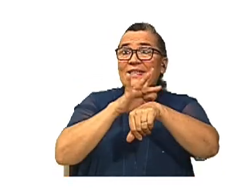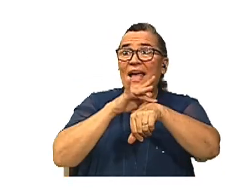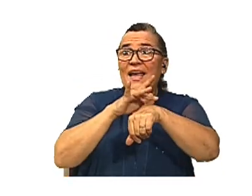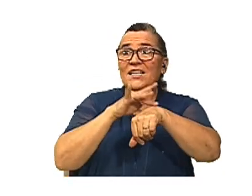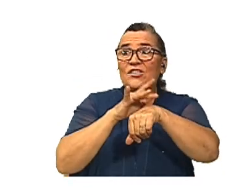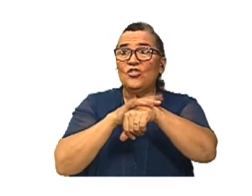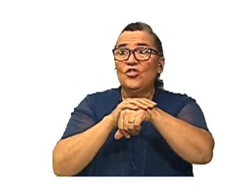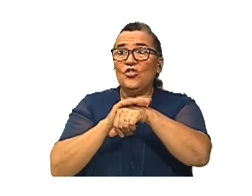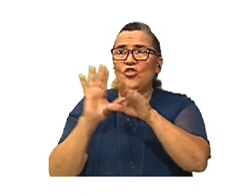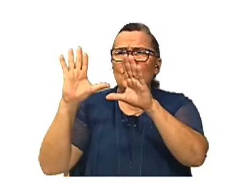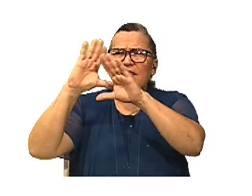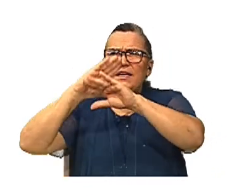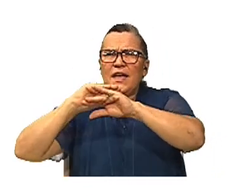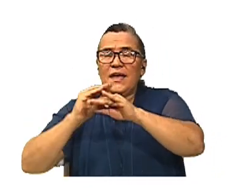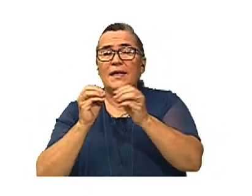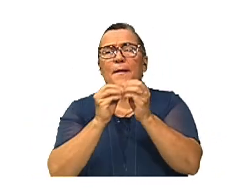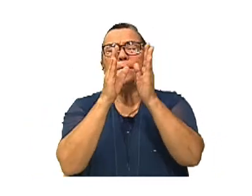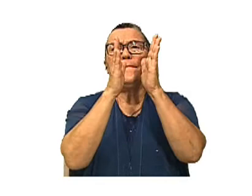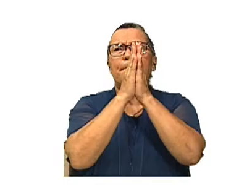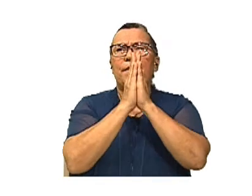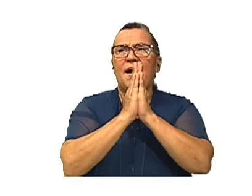shade, praise,